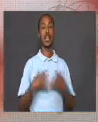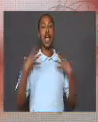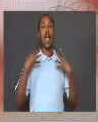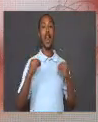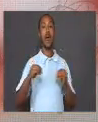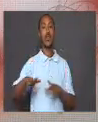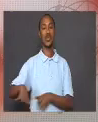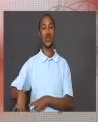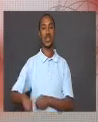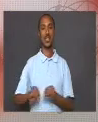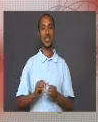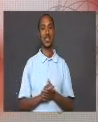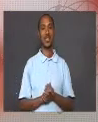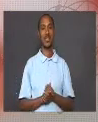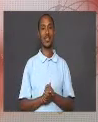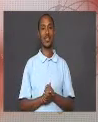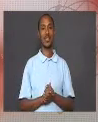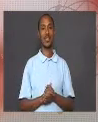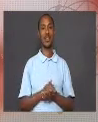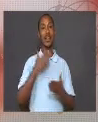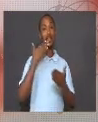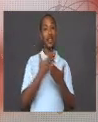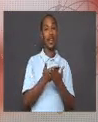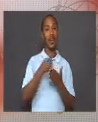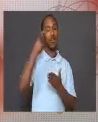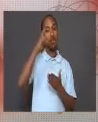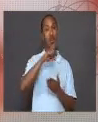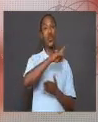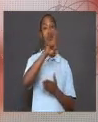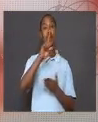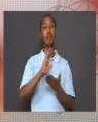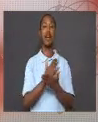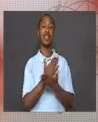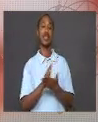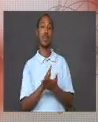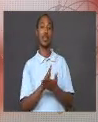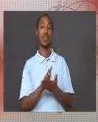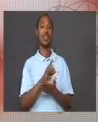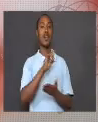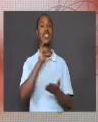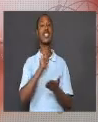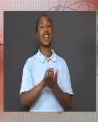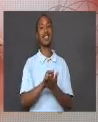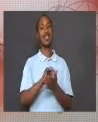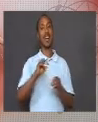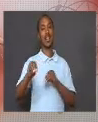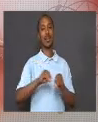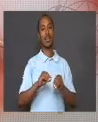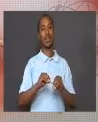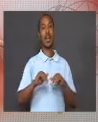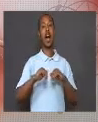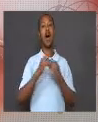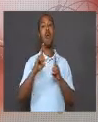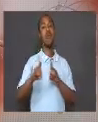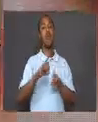Hello, students. Thank you for your participation with that activity. How did you